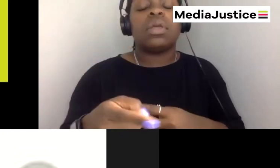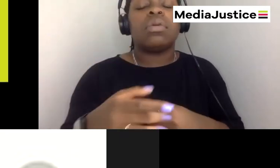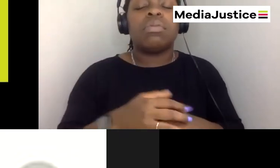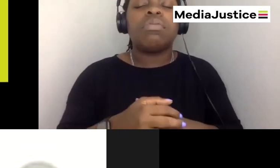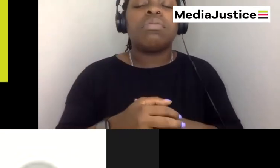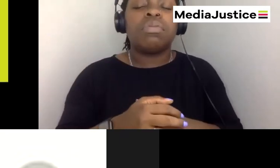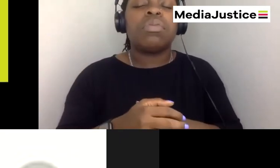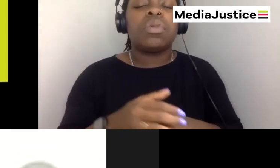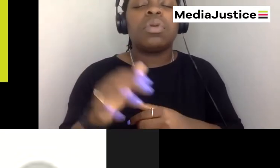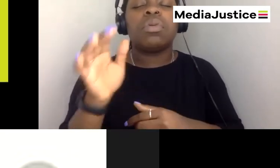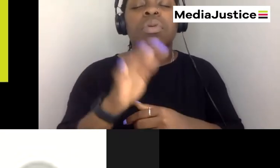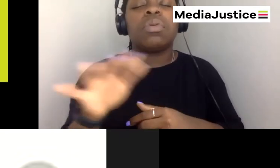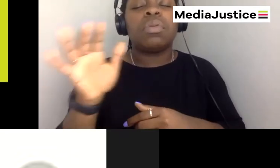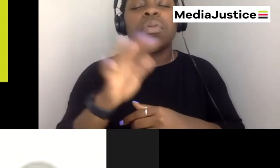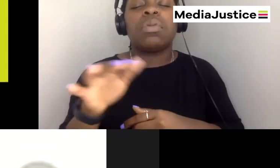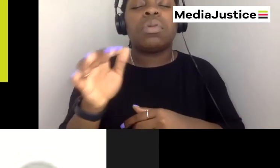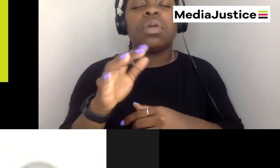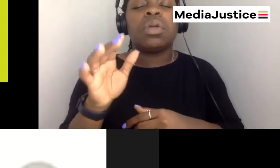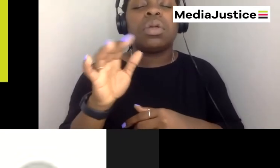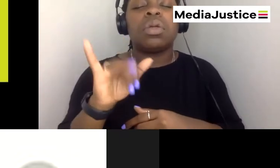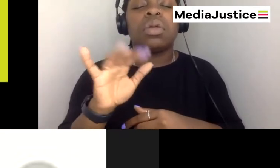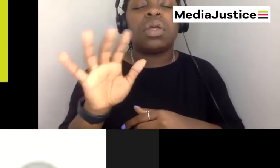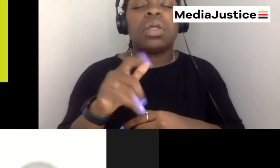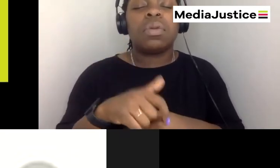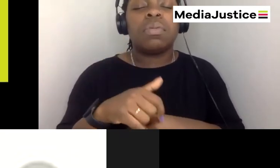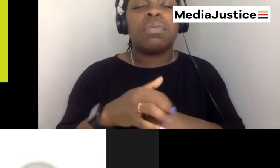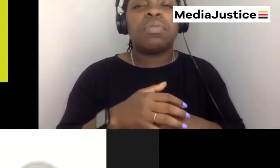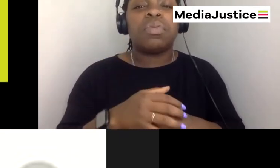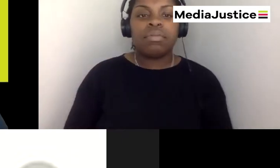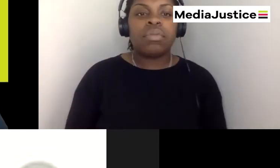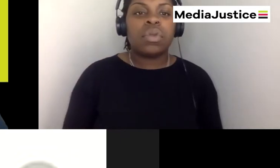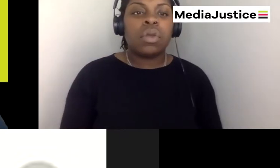around the map, and then we'll talk to you when you return.